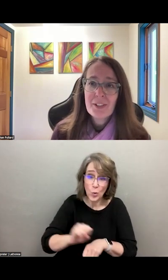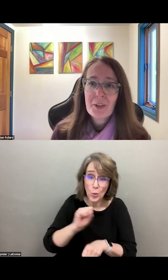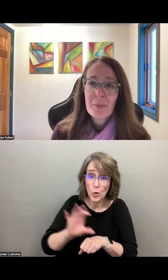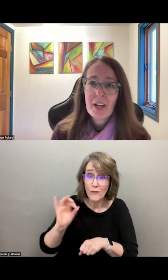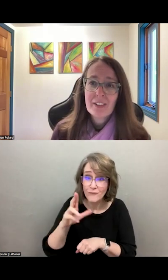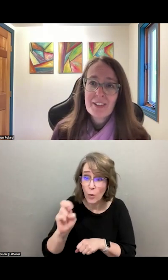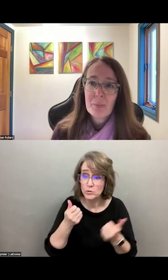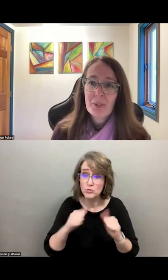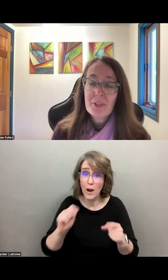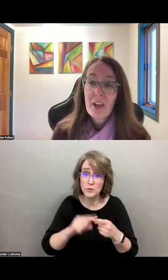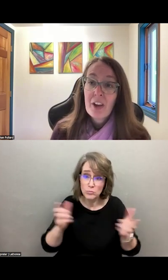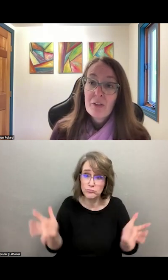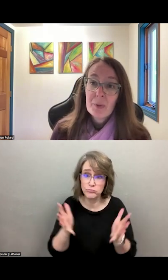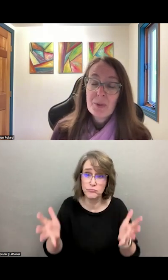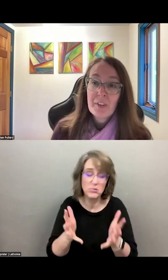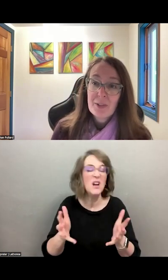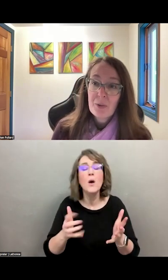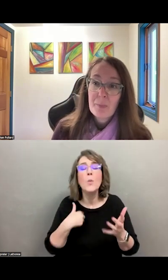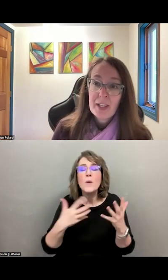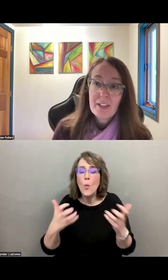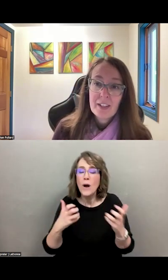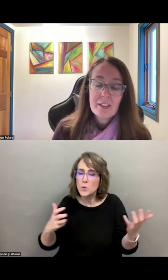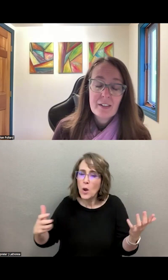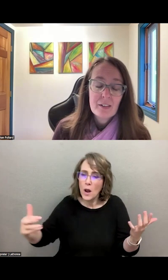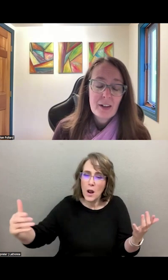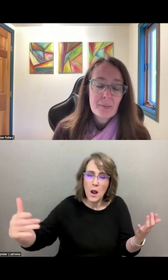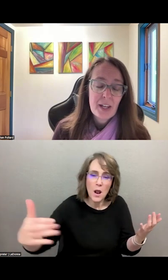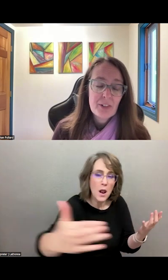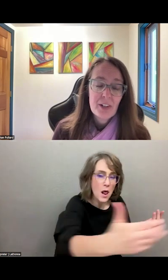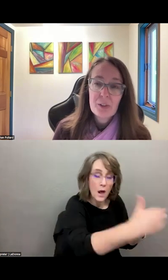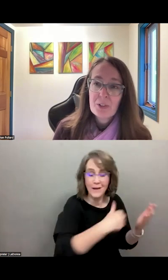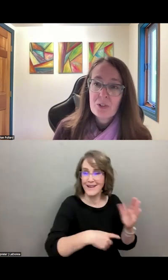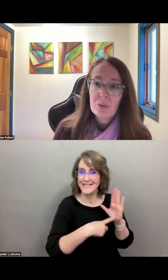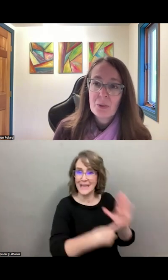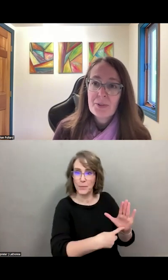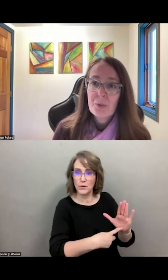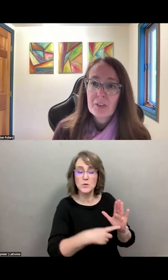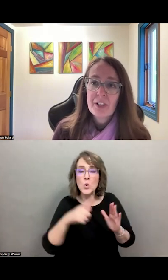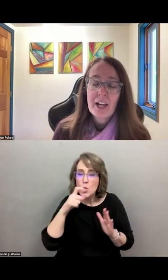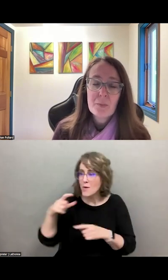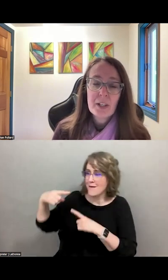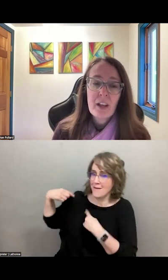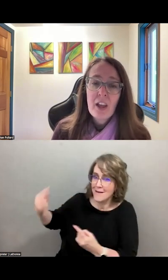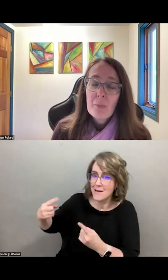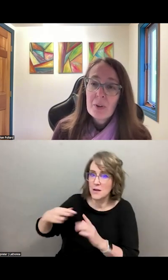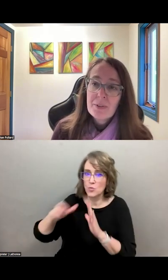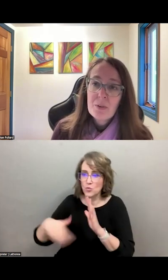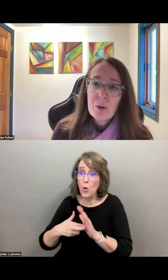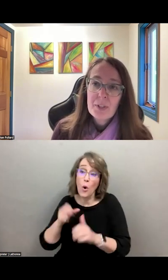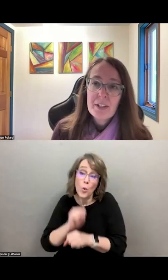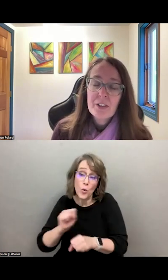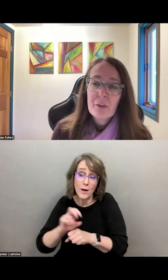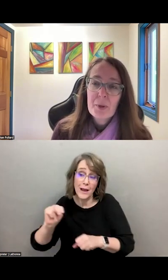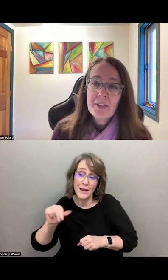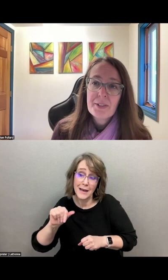to do is compile examples from those of us who have been in behavioral health commissioner roles, who work for NASHPD, but also